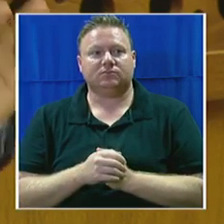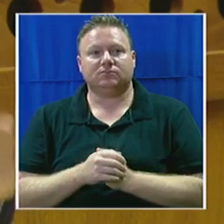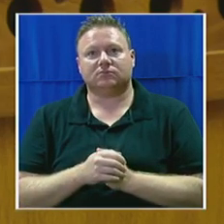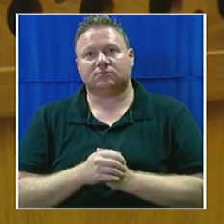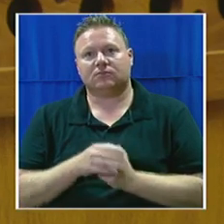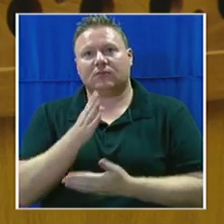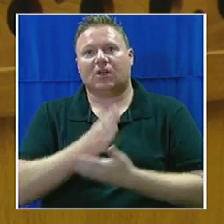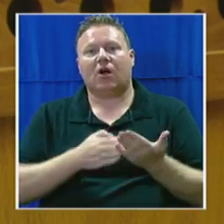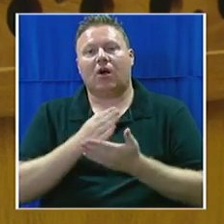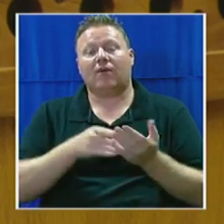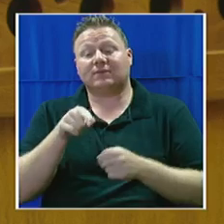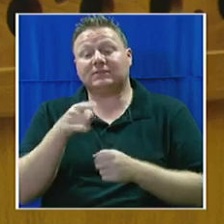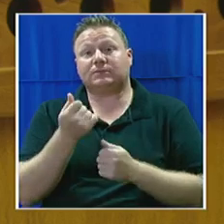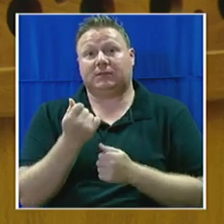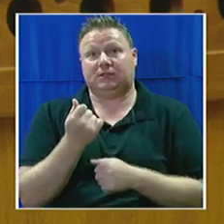Half of that